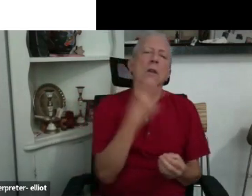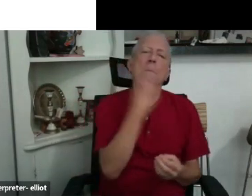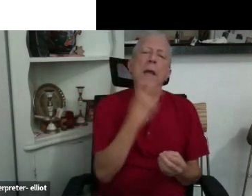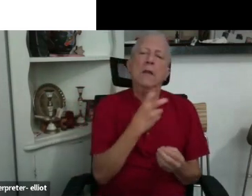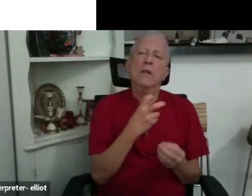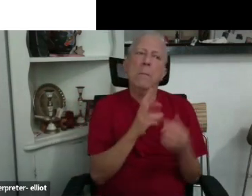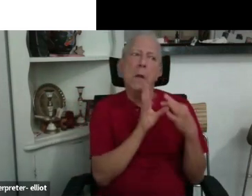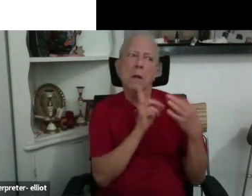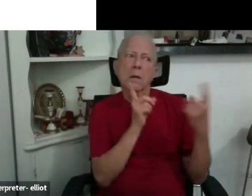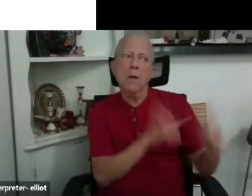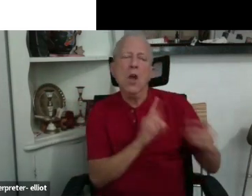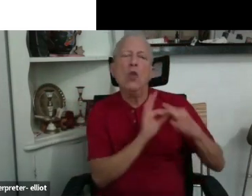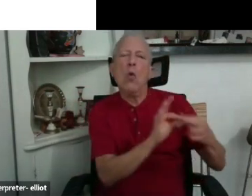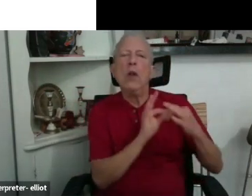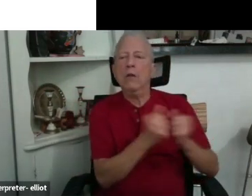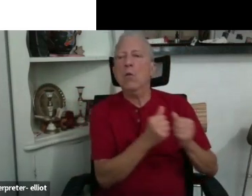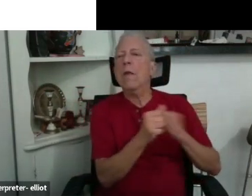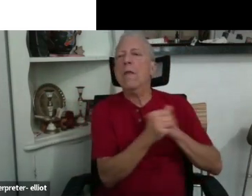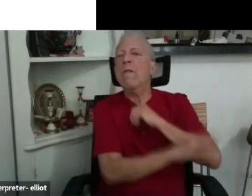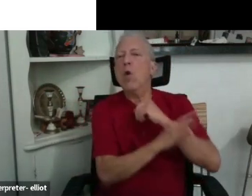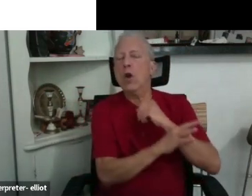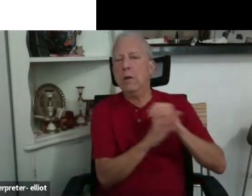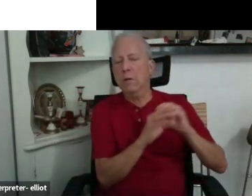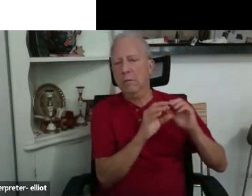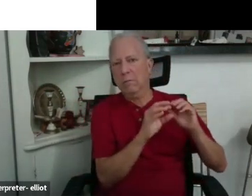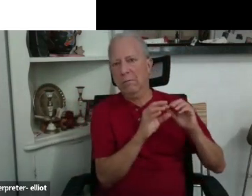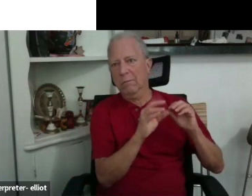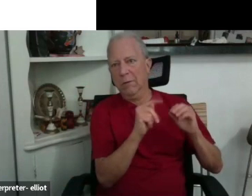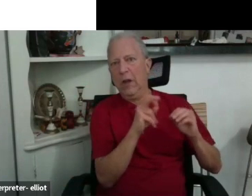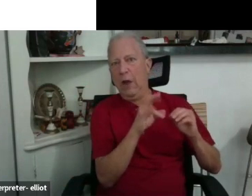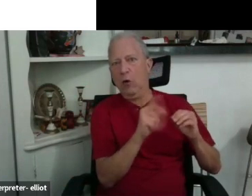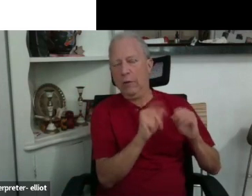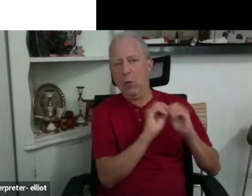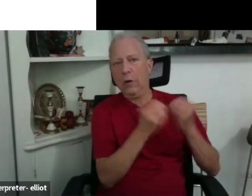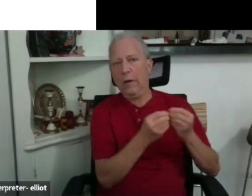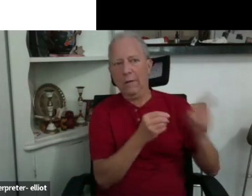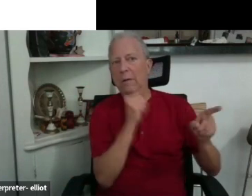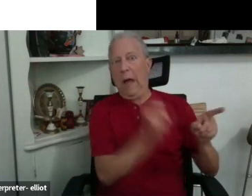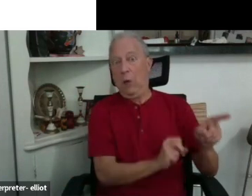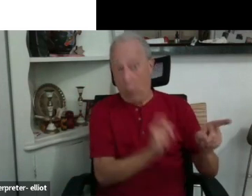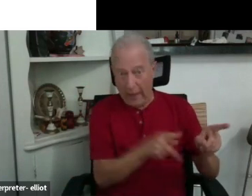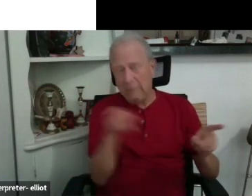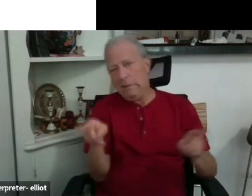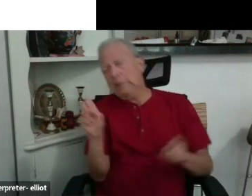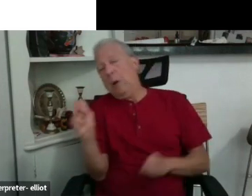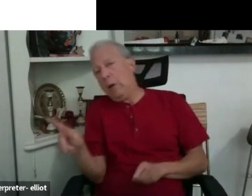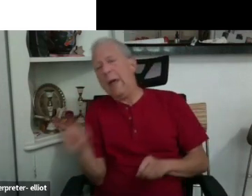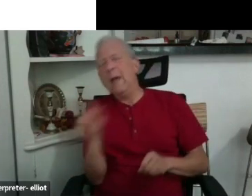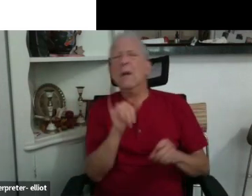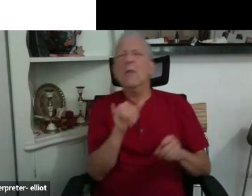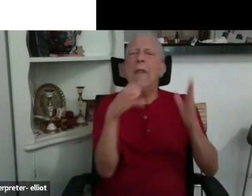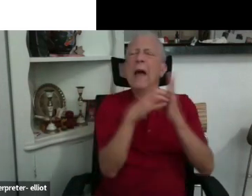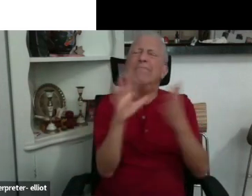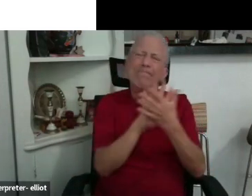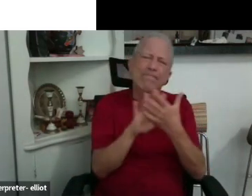a foreign terrorist organization, which is not okay. The distinction is vague and largely undefined, but it does hinge